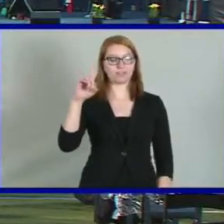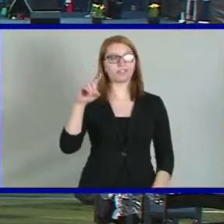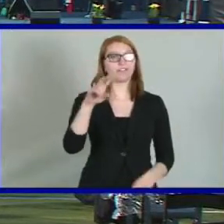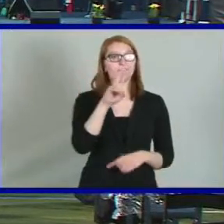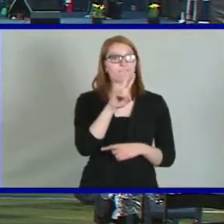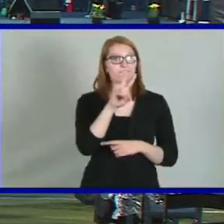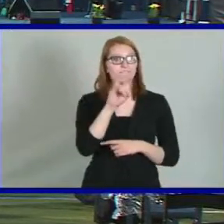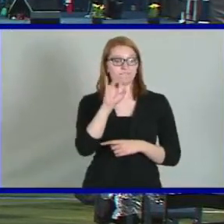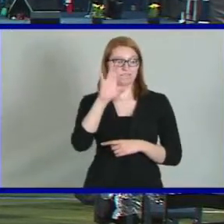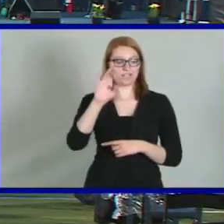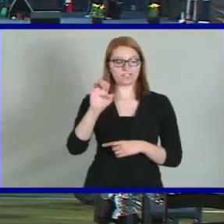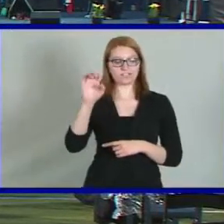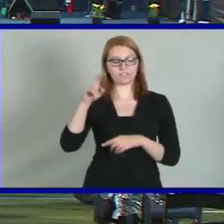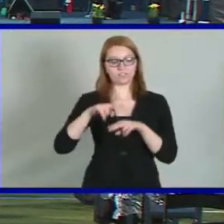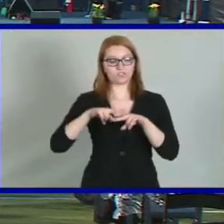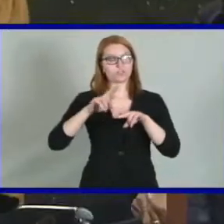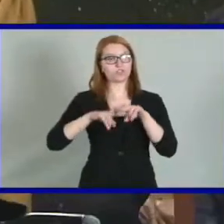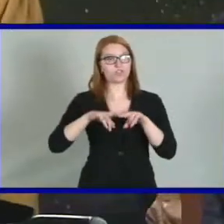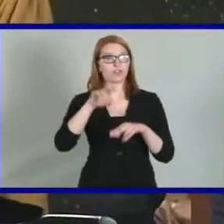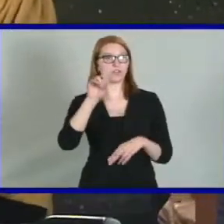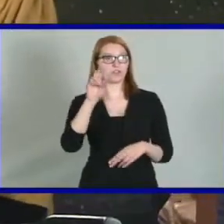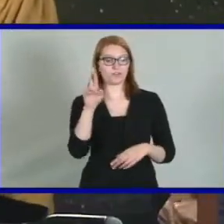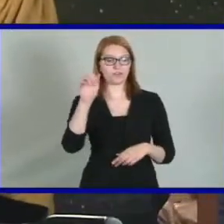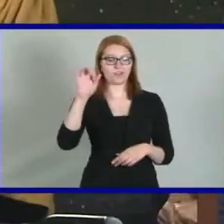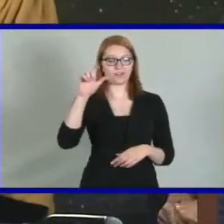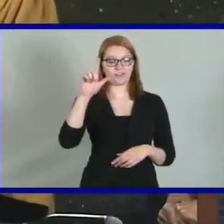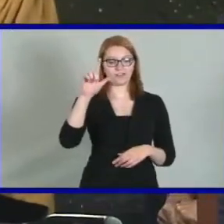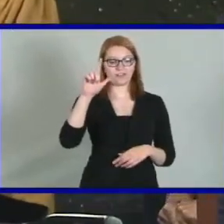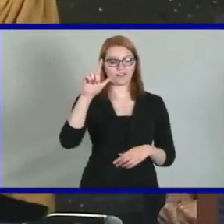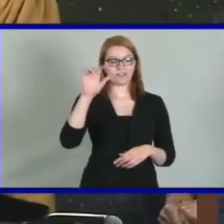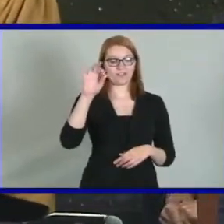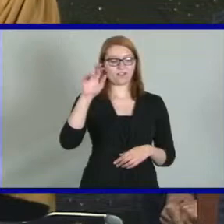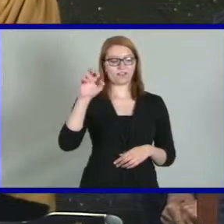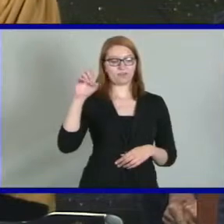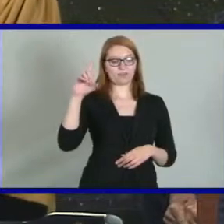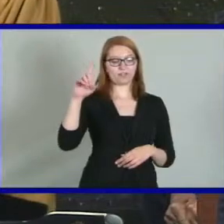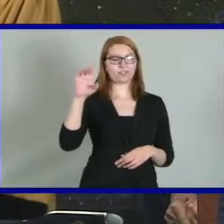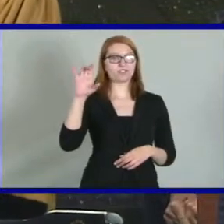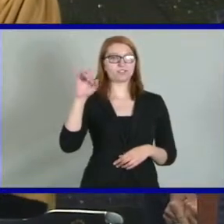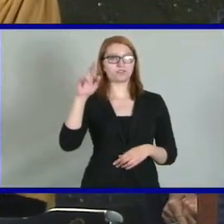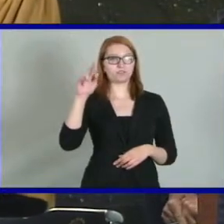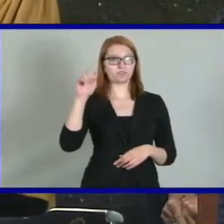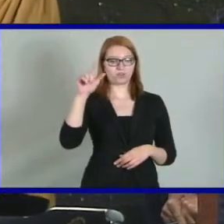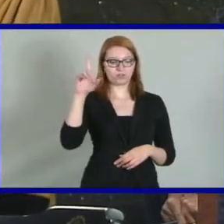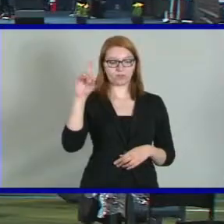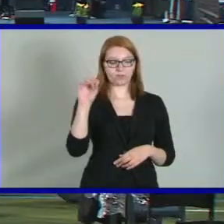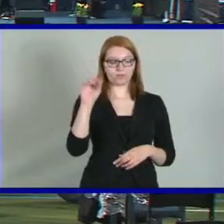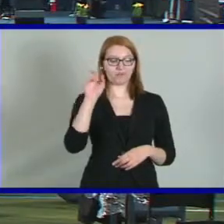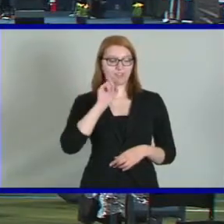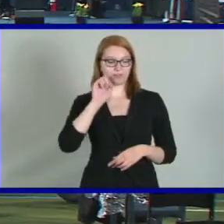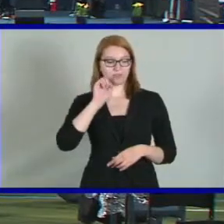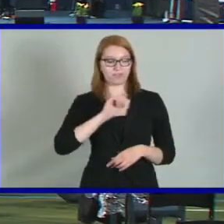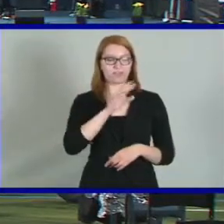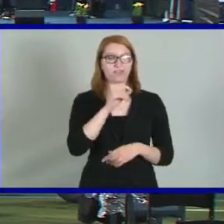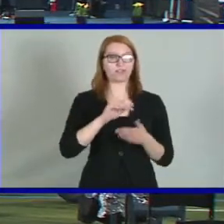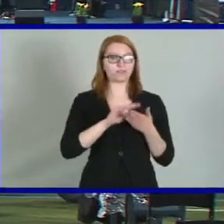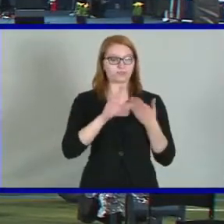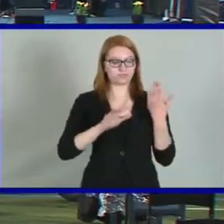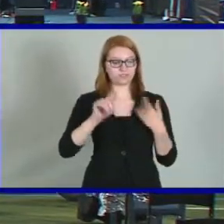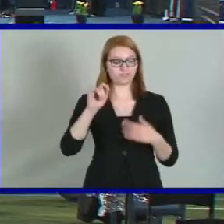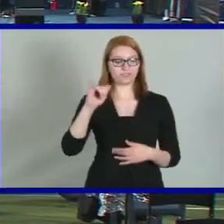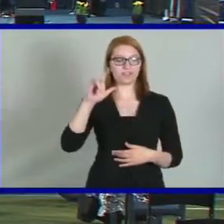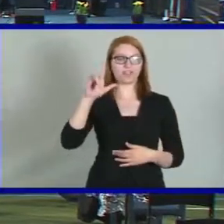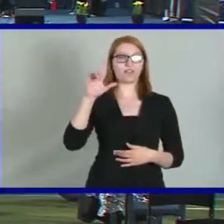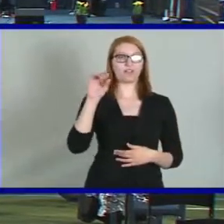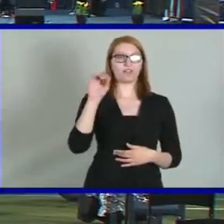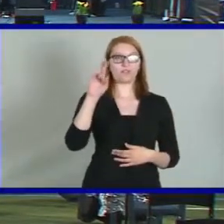of Akron. And Student Trustee Mr. Taylor A. Bennington of Akron. We are also